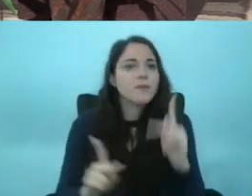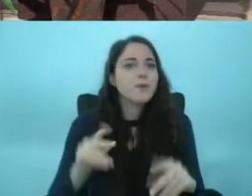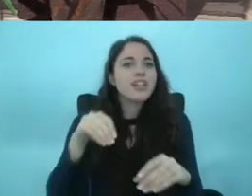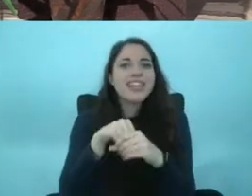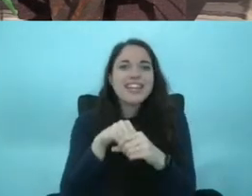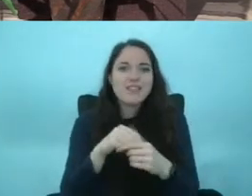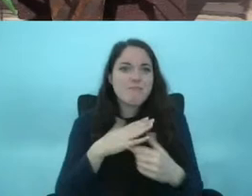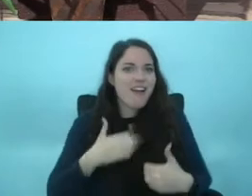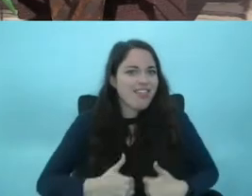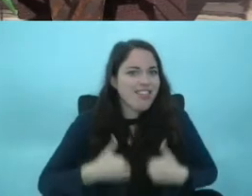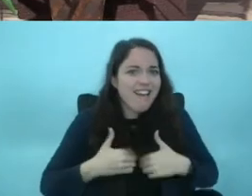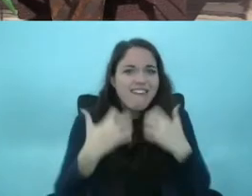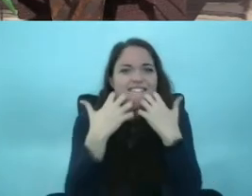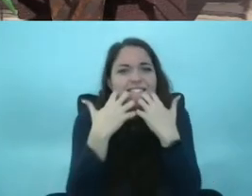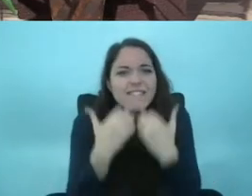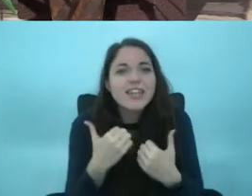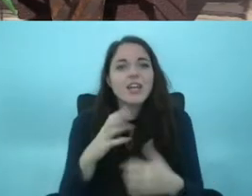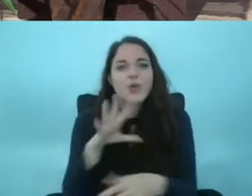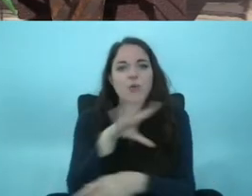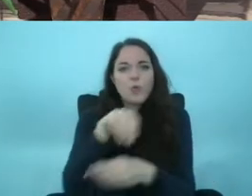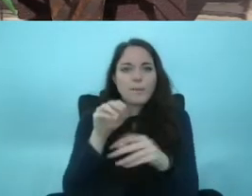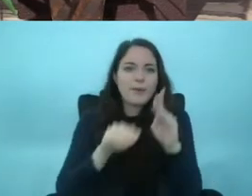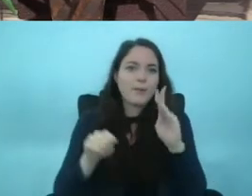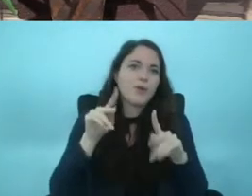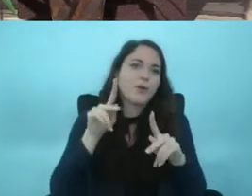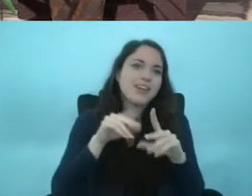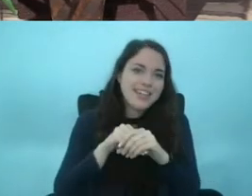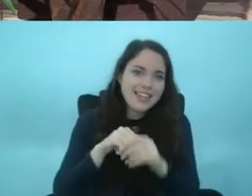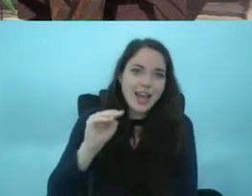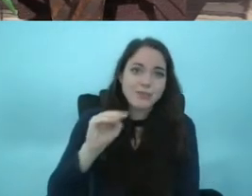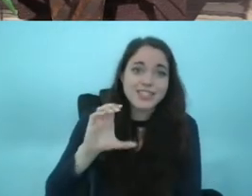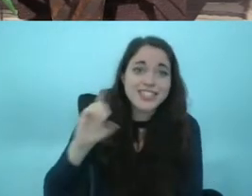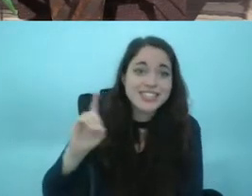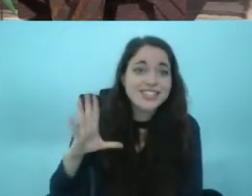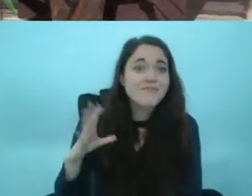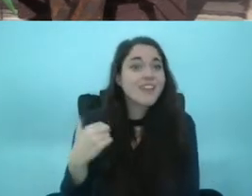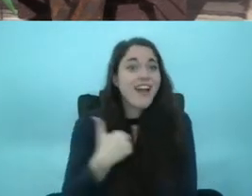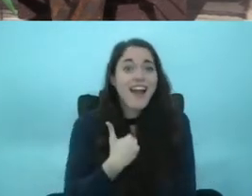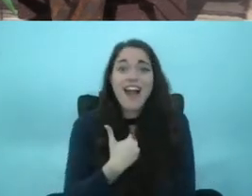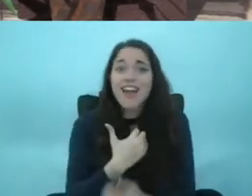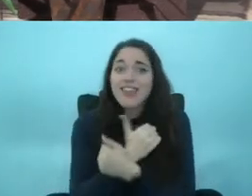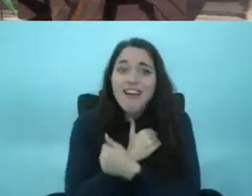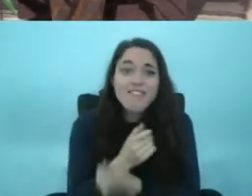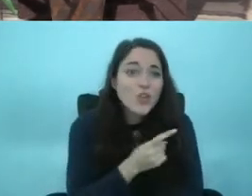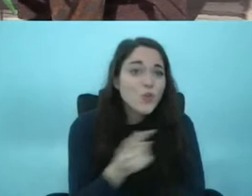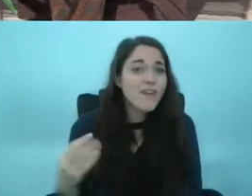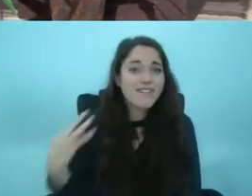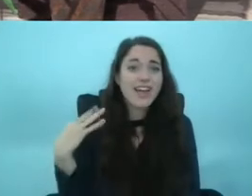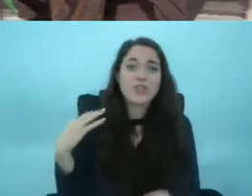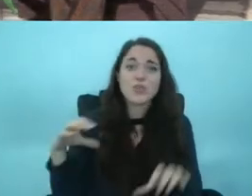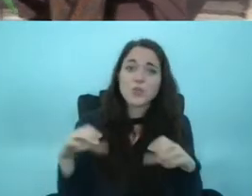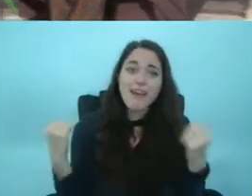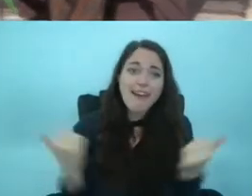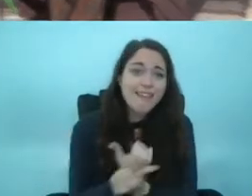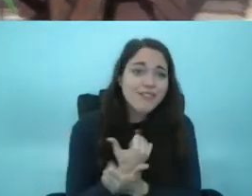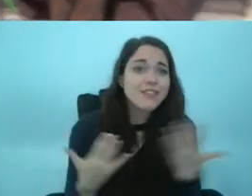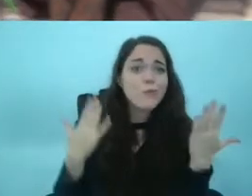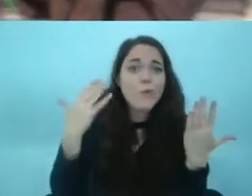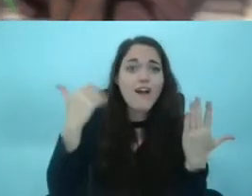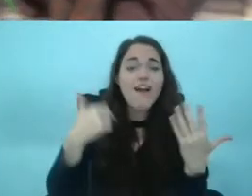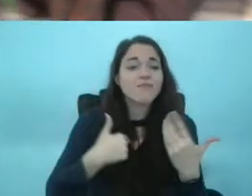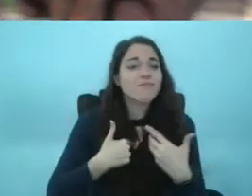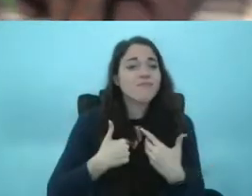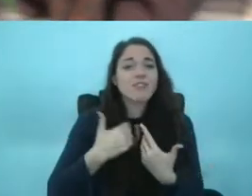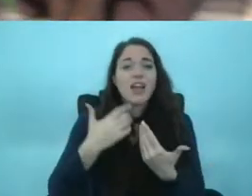including the people at MCCDC. I love you, and I volunteer to do everything, because I know